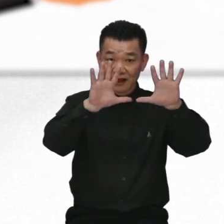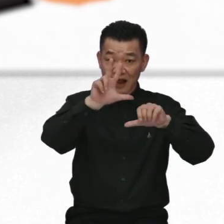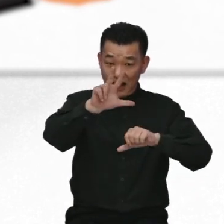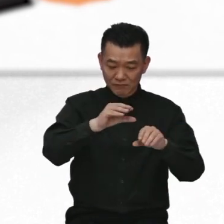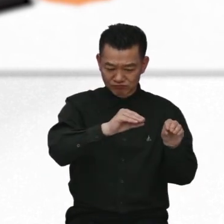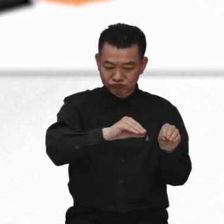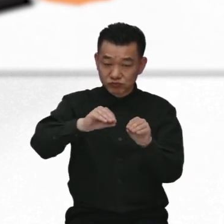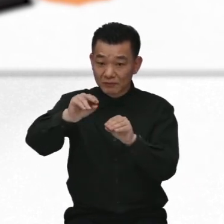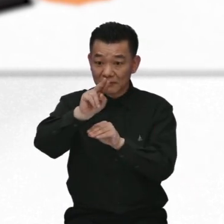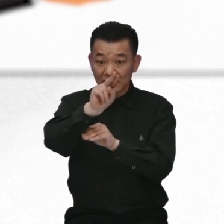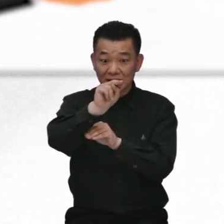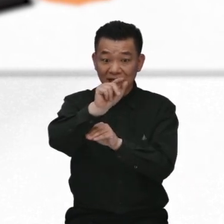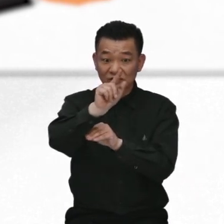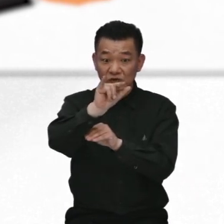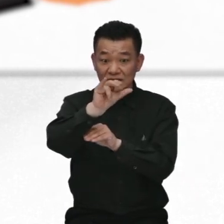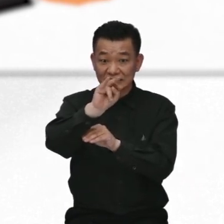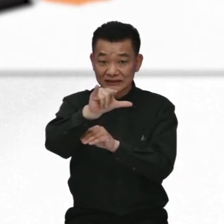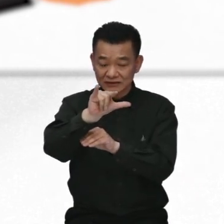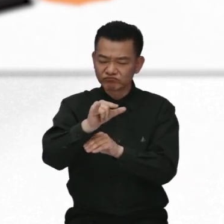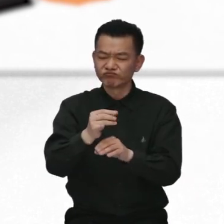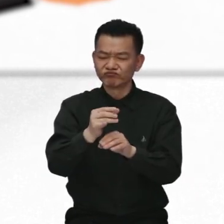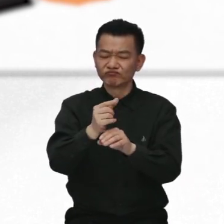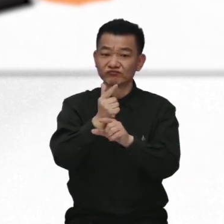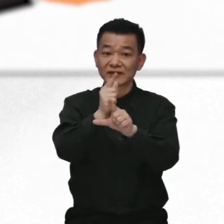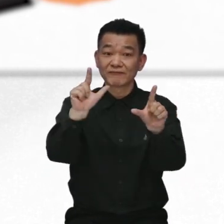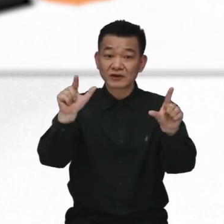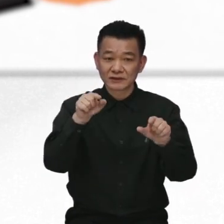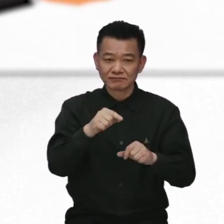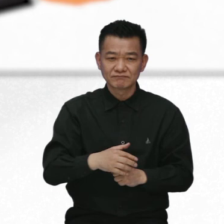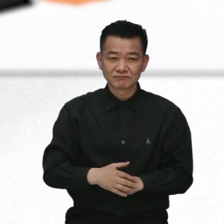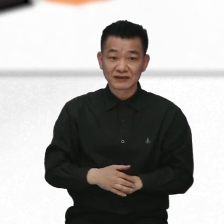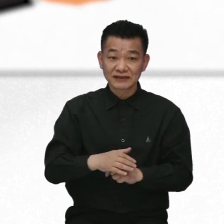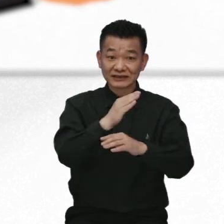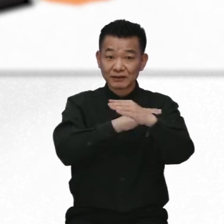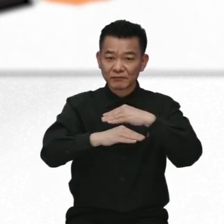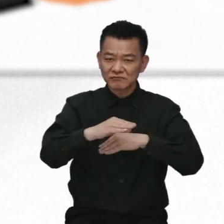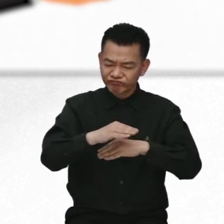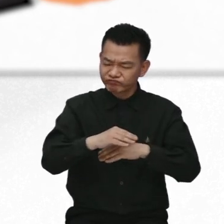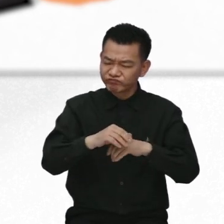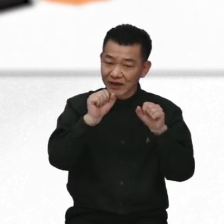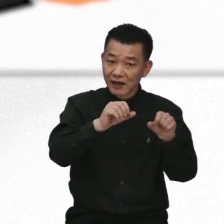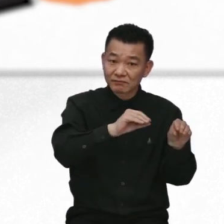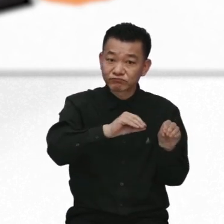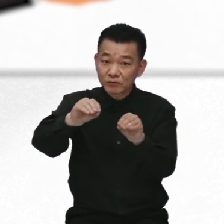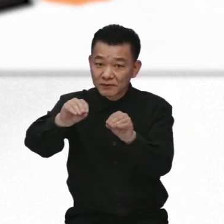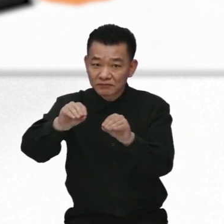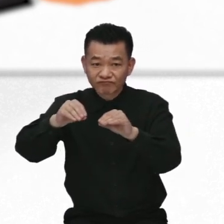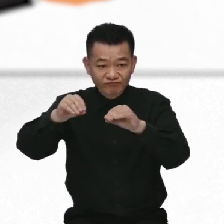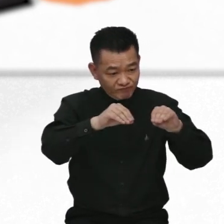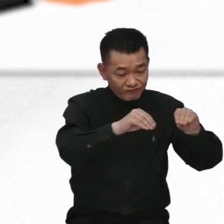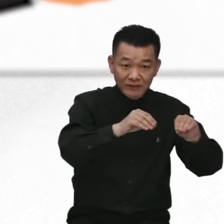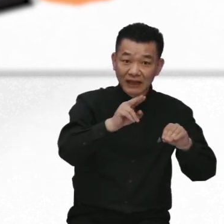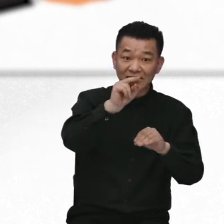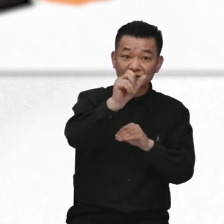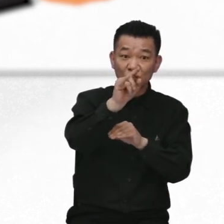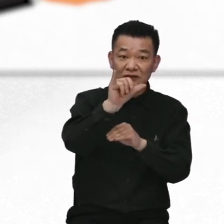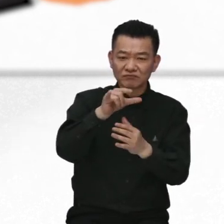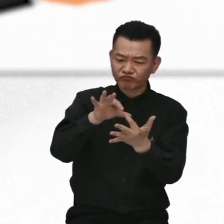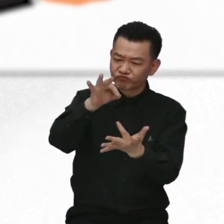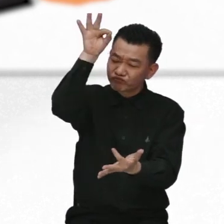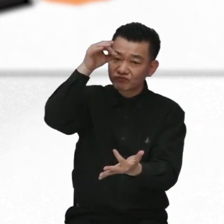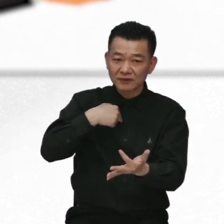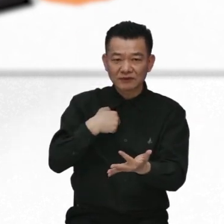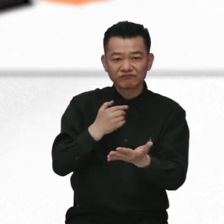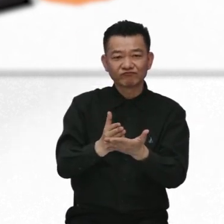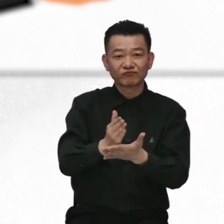Article 18. Liberty of movement and nationality. Persons with disabilities have the rights to liberty of movement,